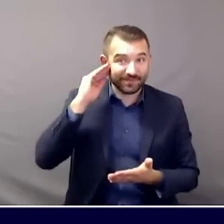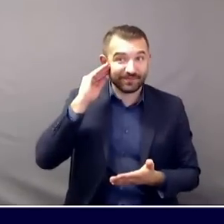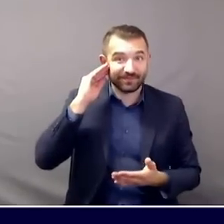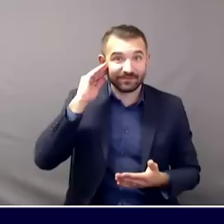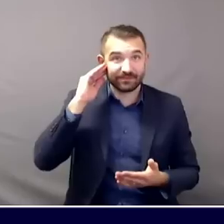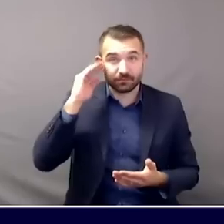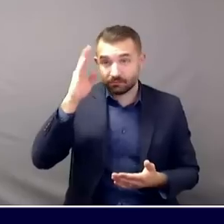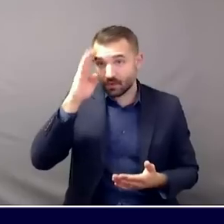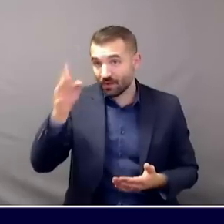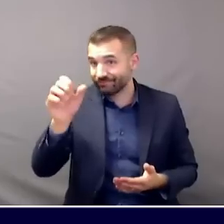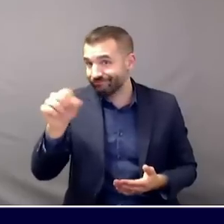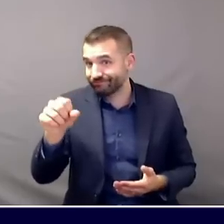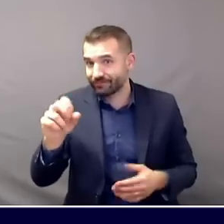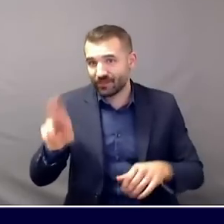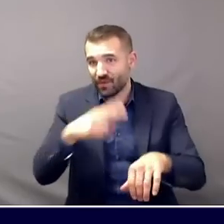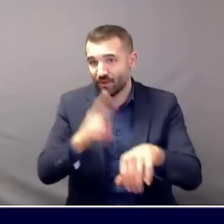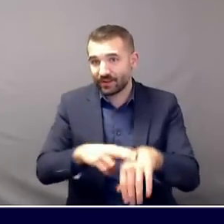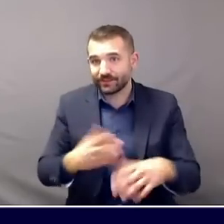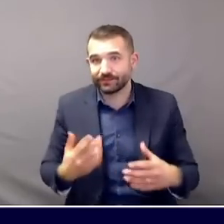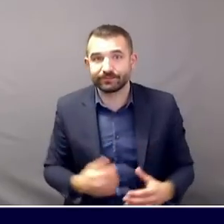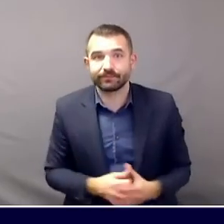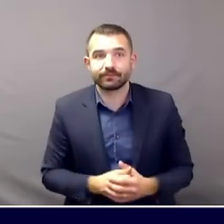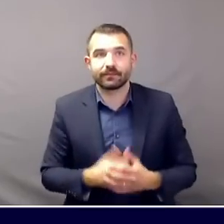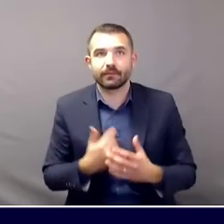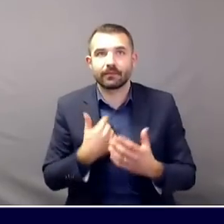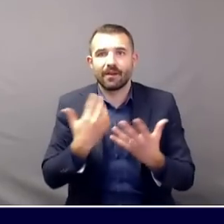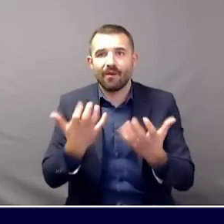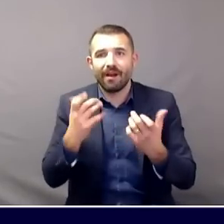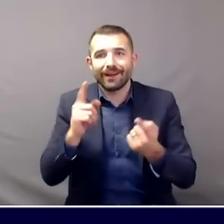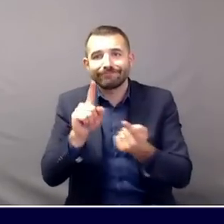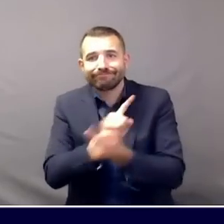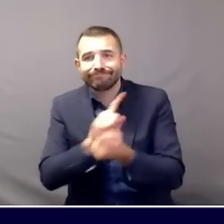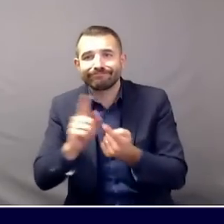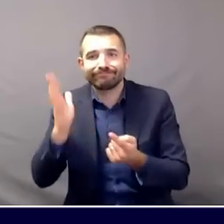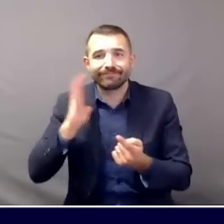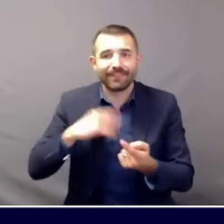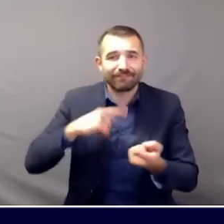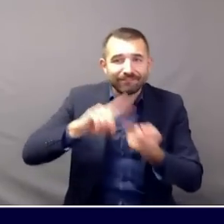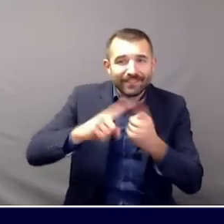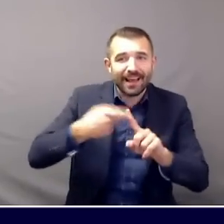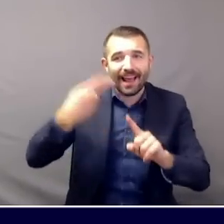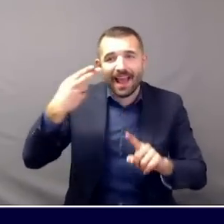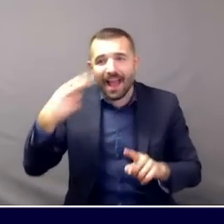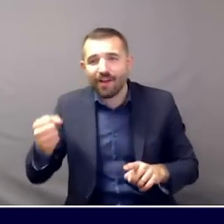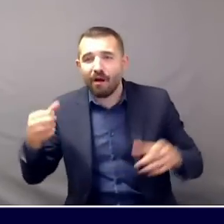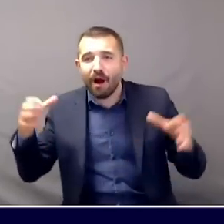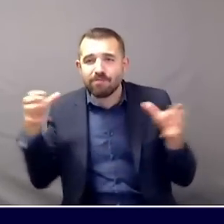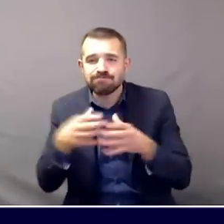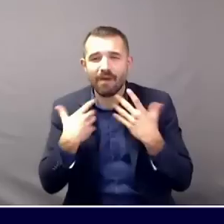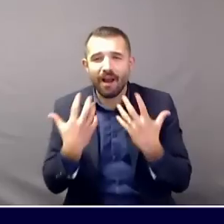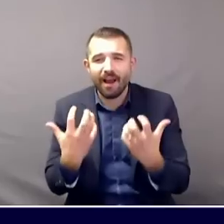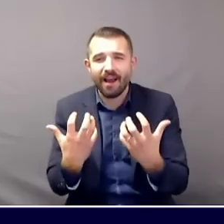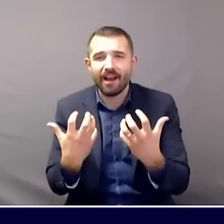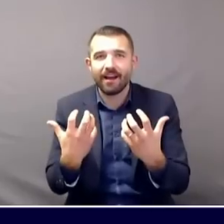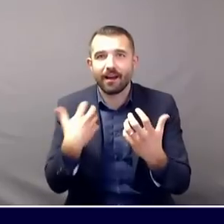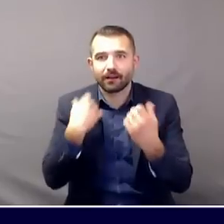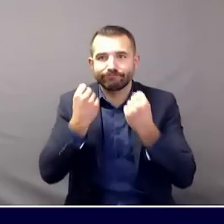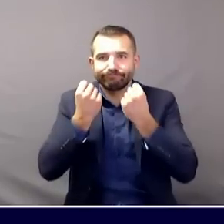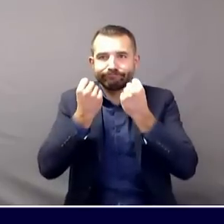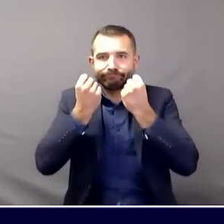inevitable instinct to get together with your high school friends and with other people. And we don't want that to